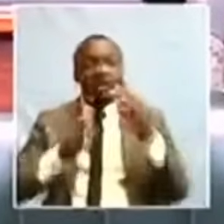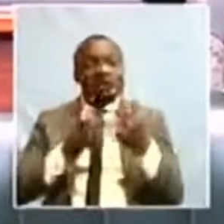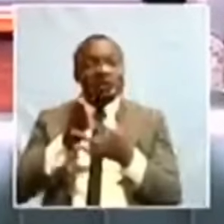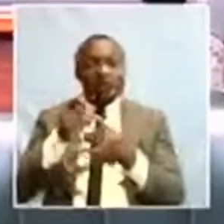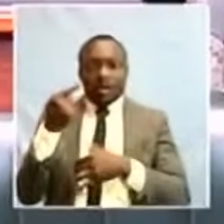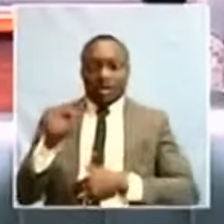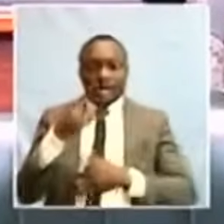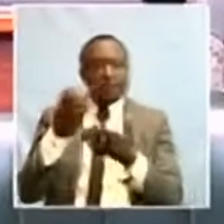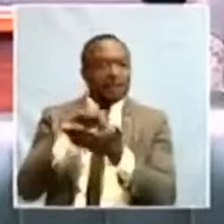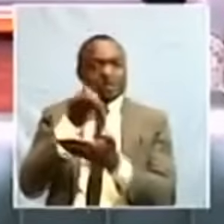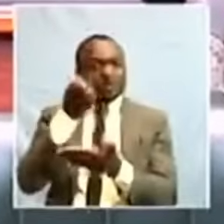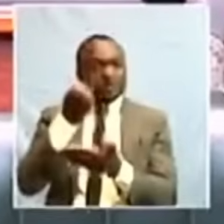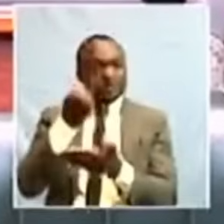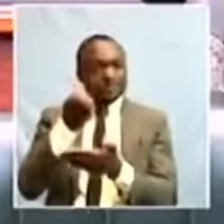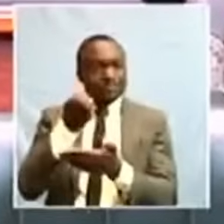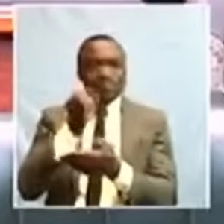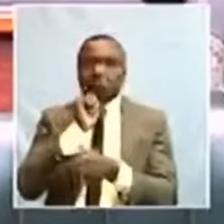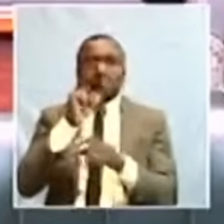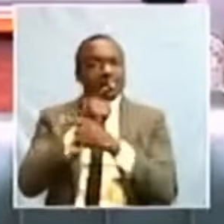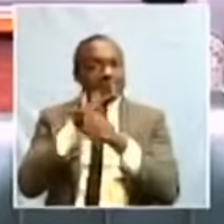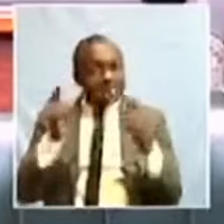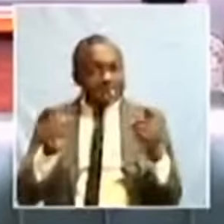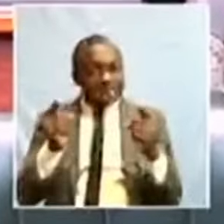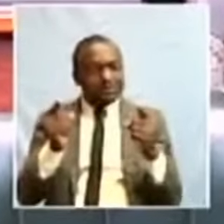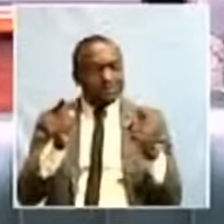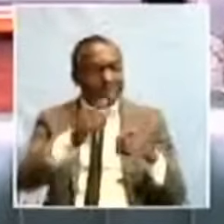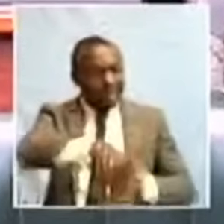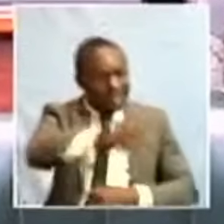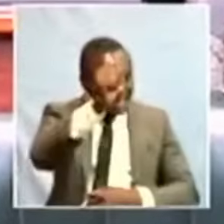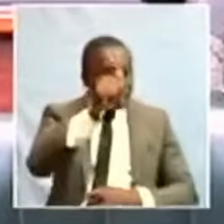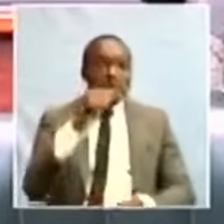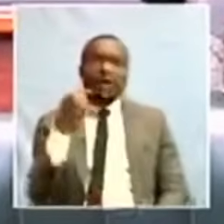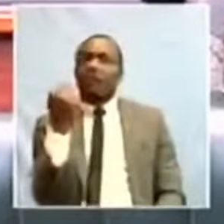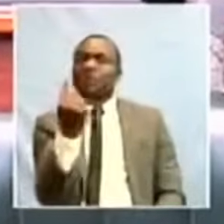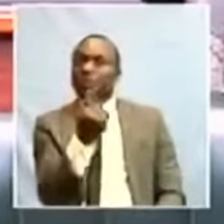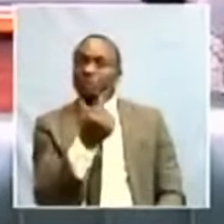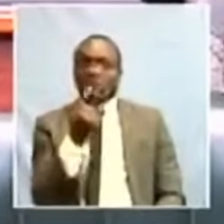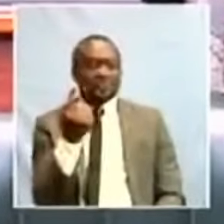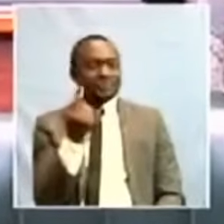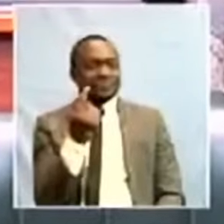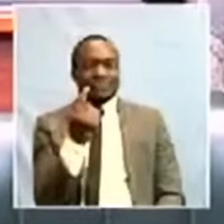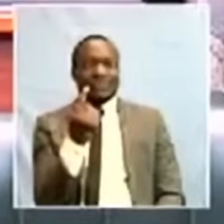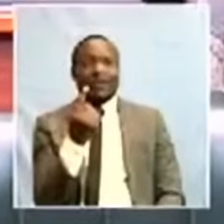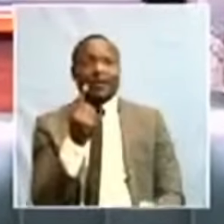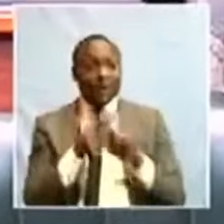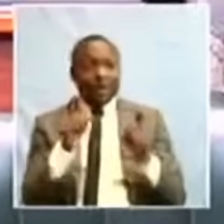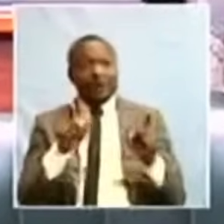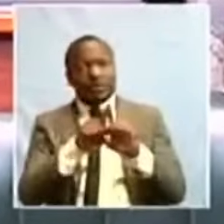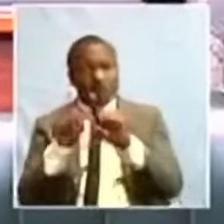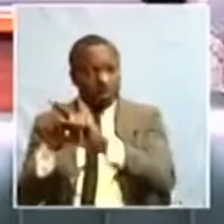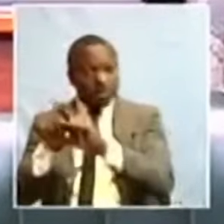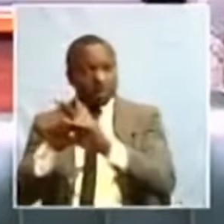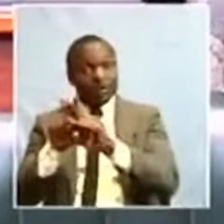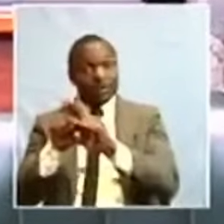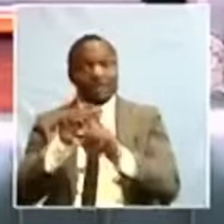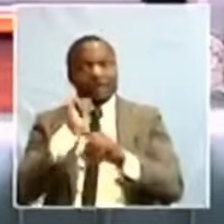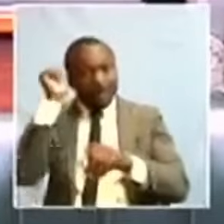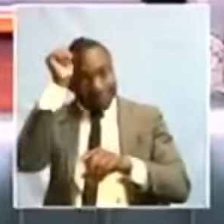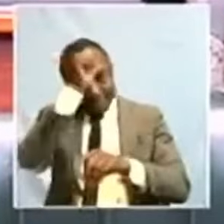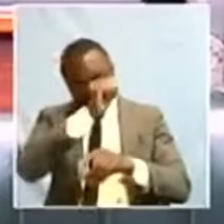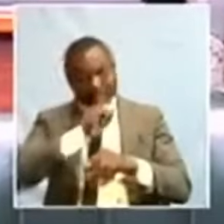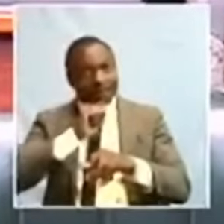green economy is not just by them alone. It is also a regional